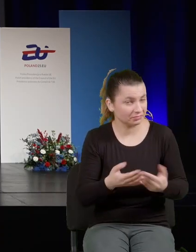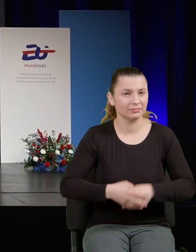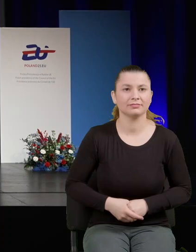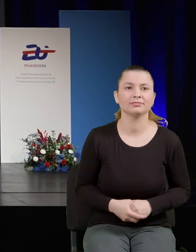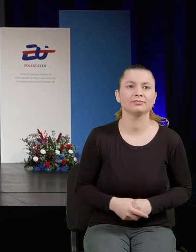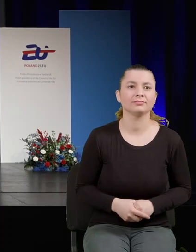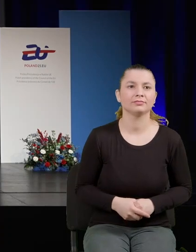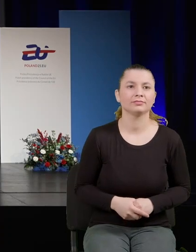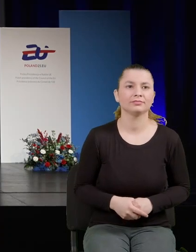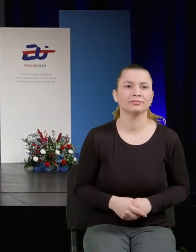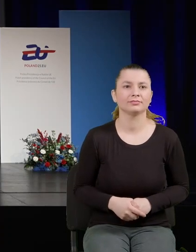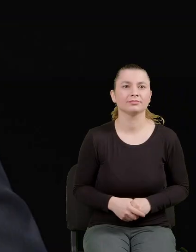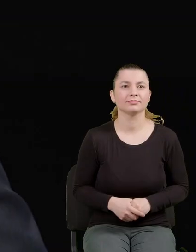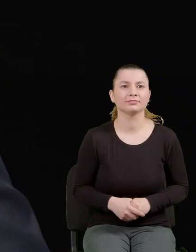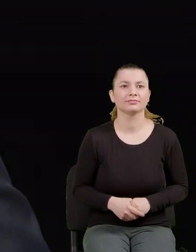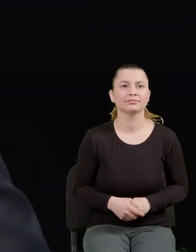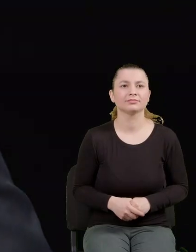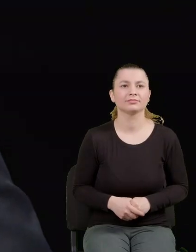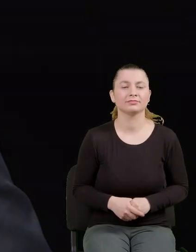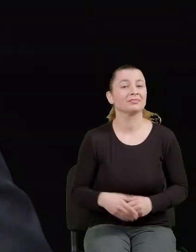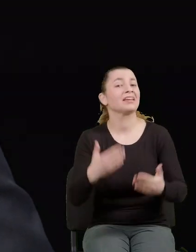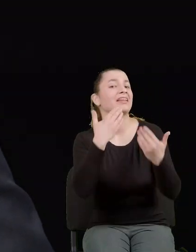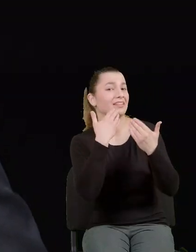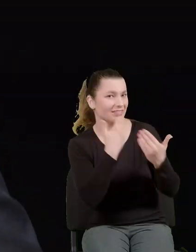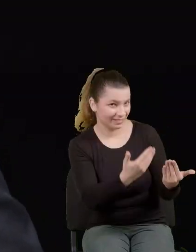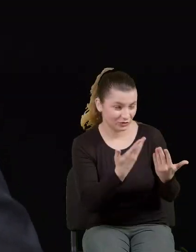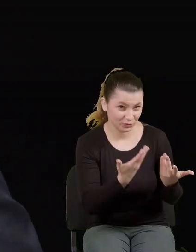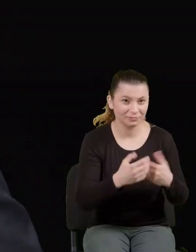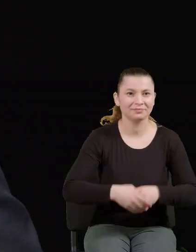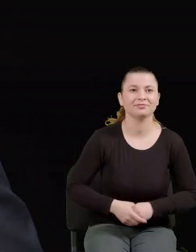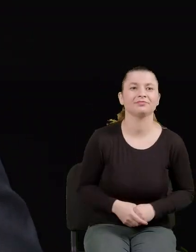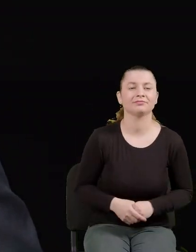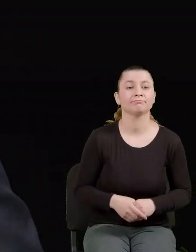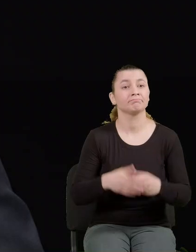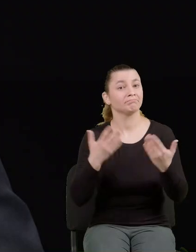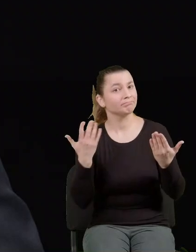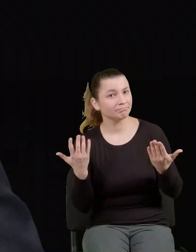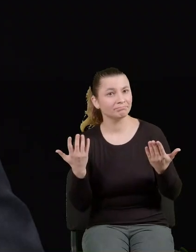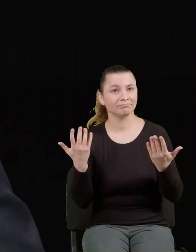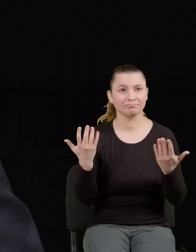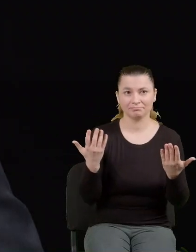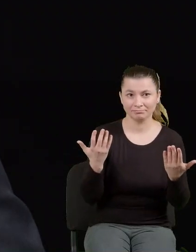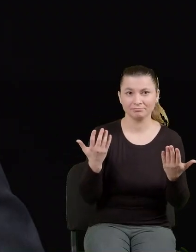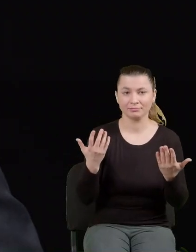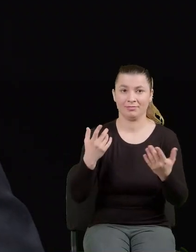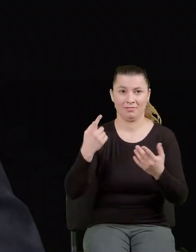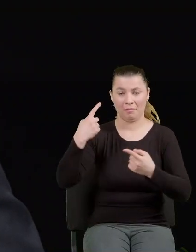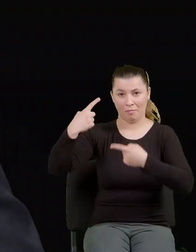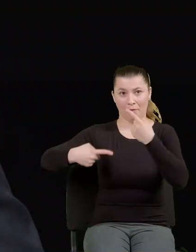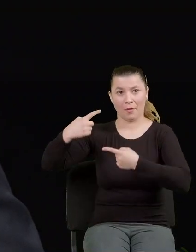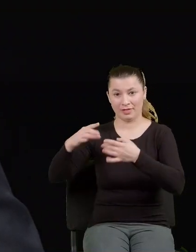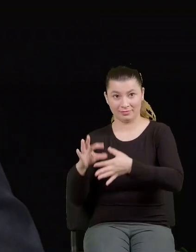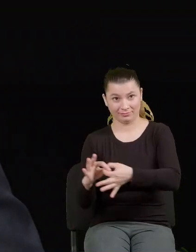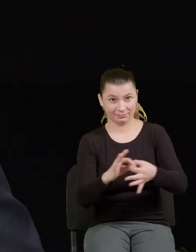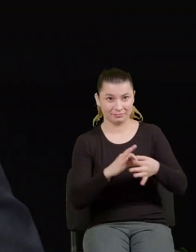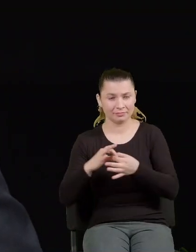So let's think about cohesion policy in big terms. There is a decision-making process